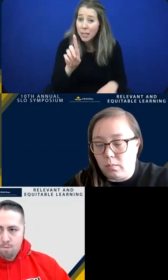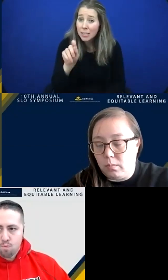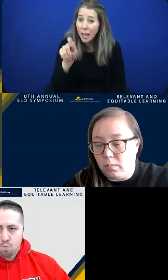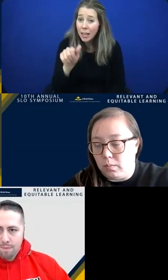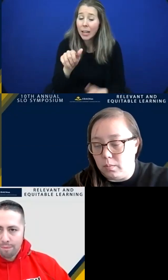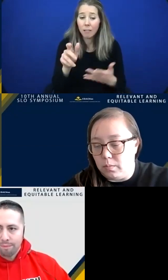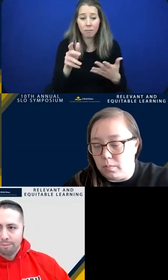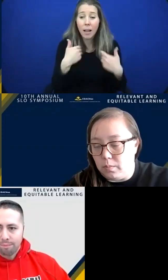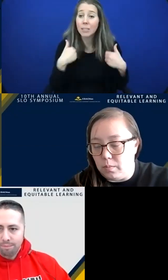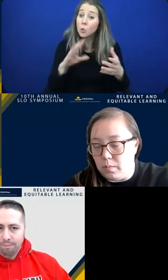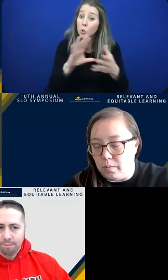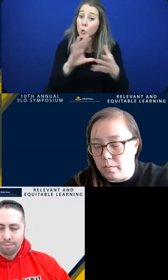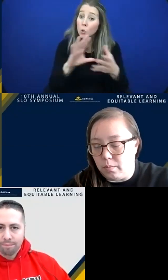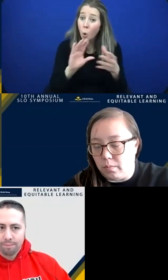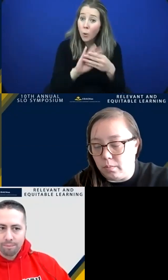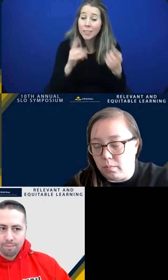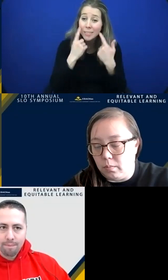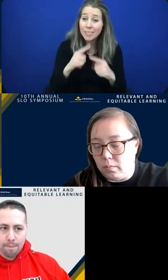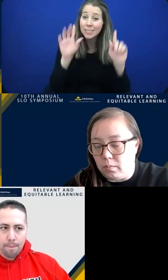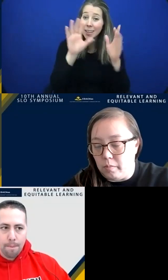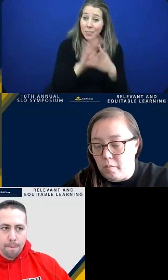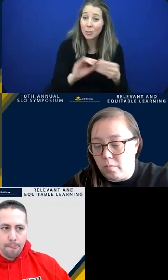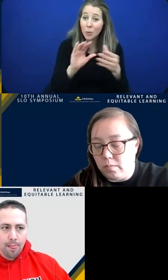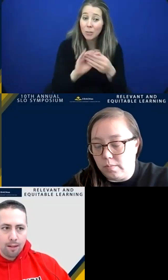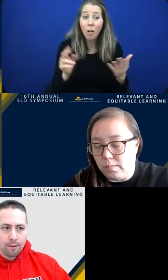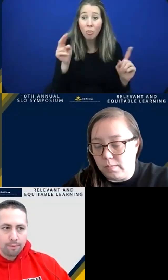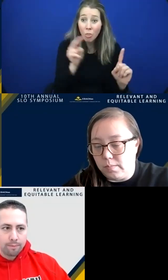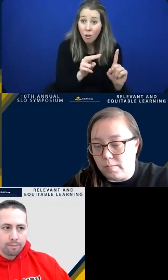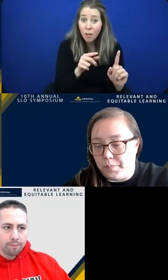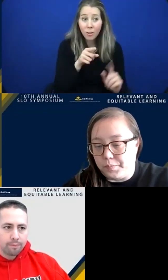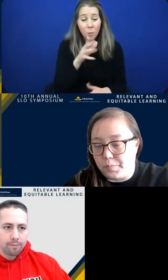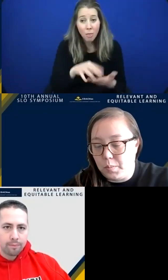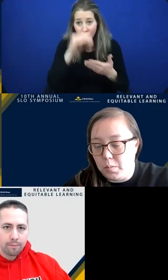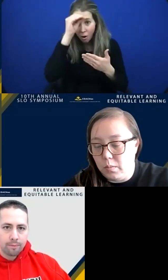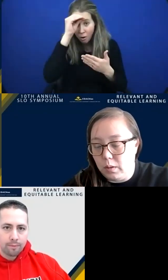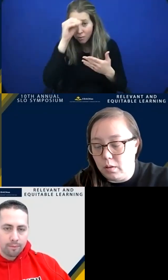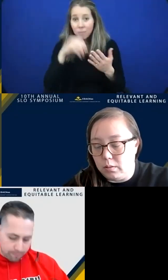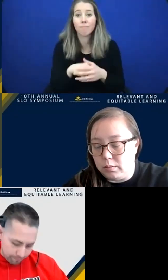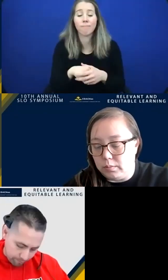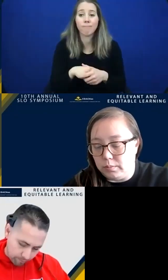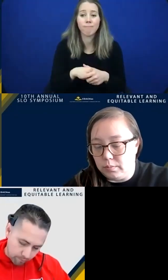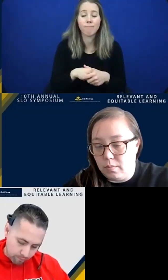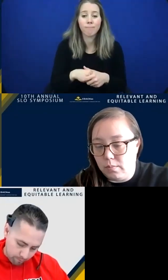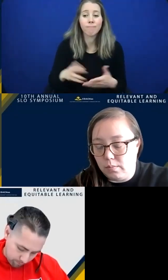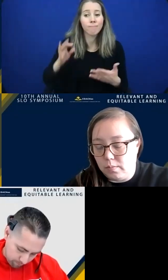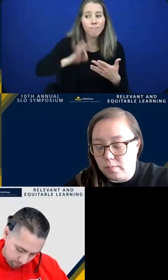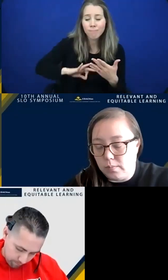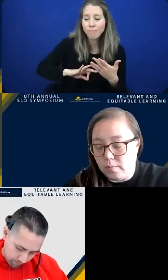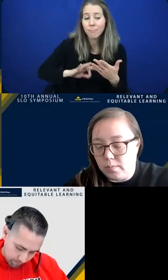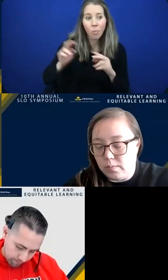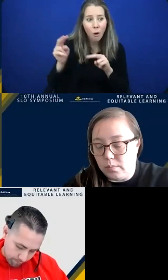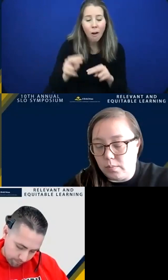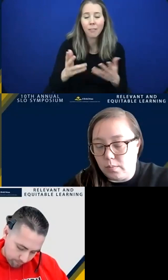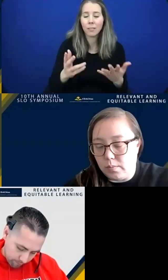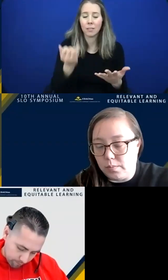you stories, success stories of, look at what you're going to take away. Look at, if